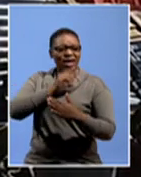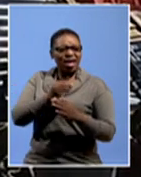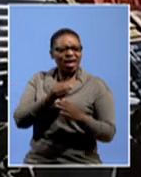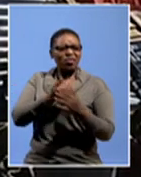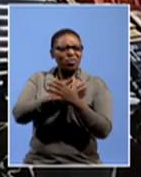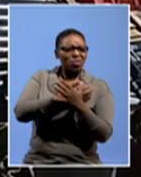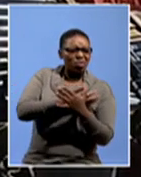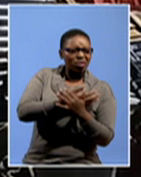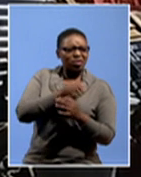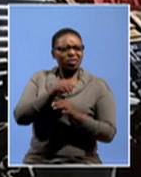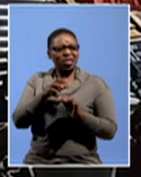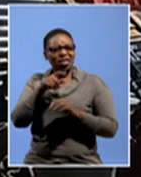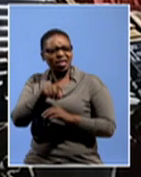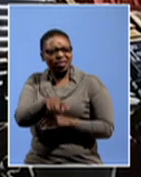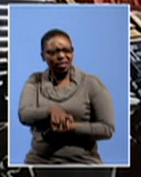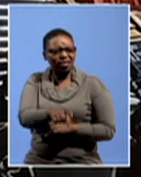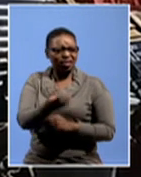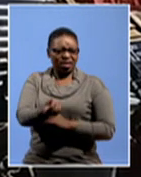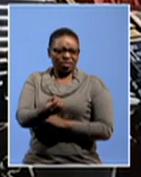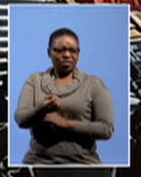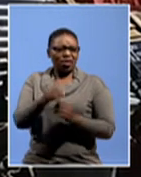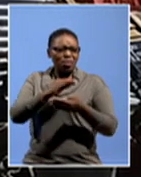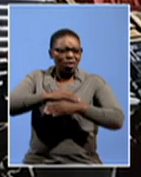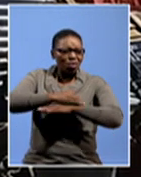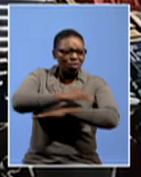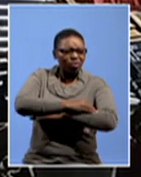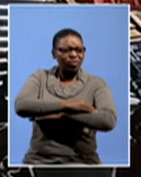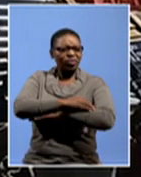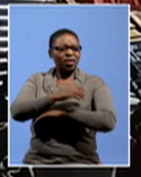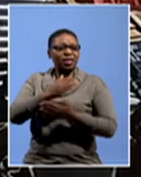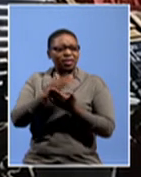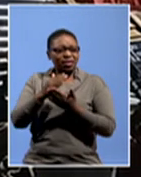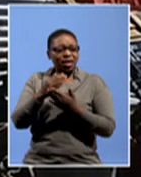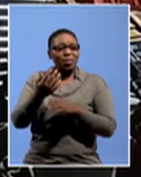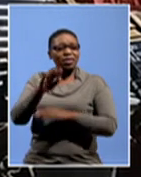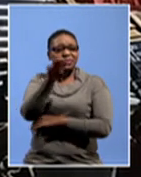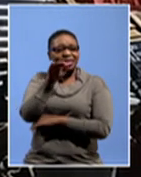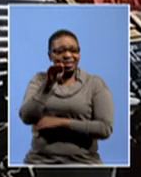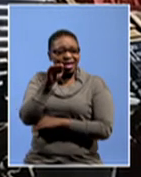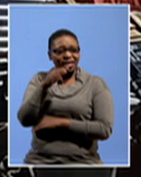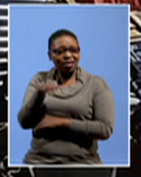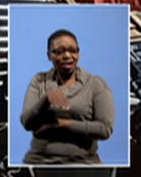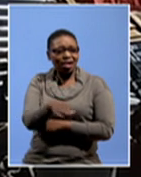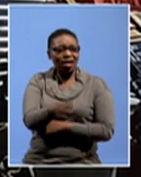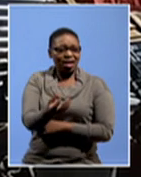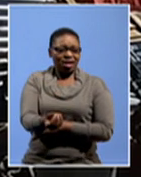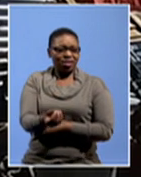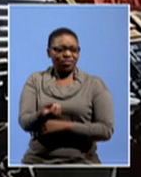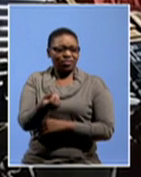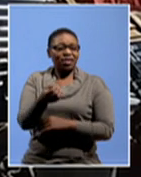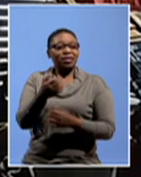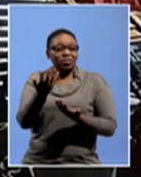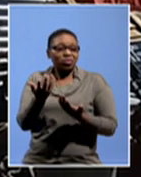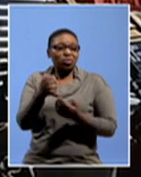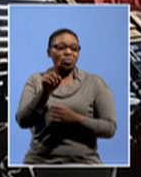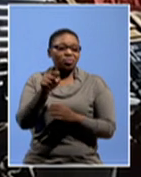of akaldessies. En die meisjes kriponnen? Ja, die meisjes lopen ook weer rond. Slangen? Ja, de